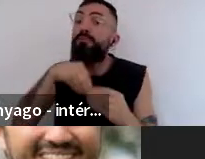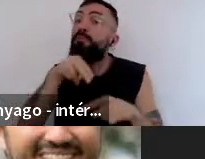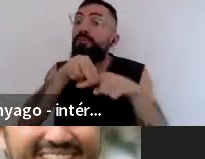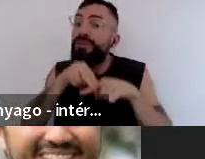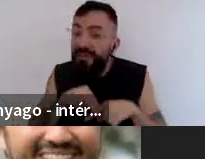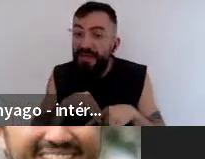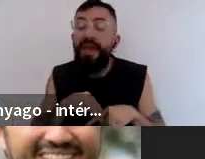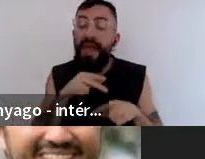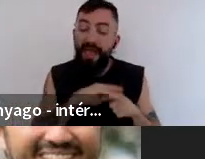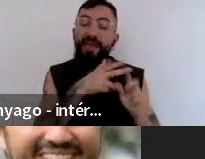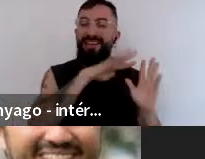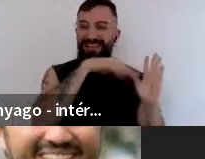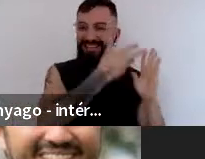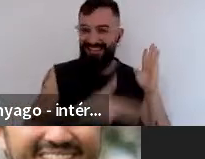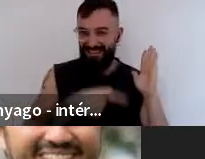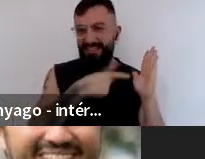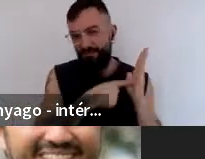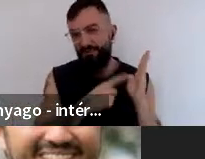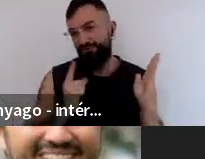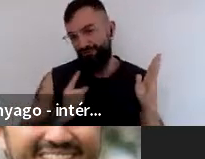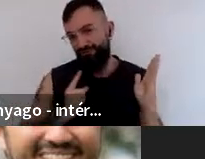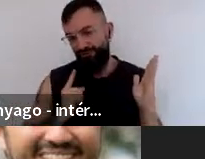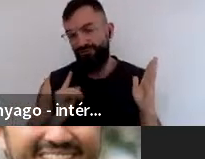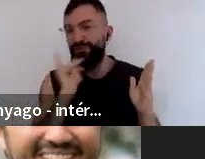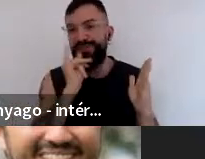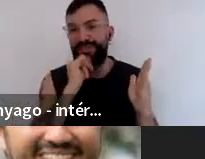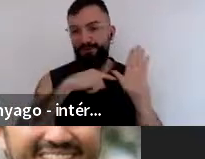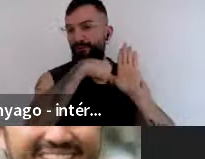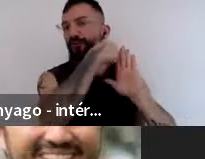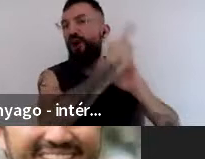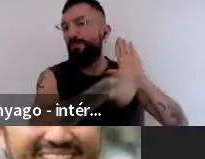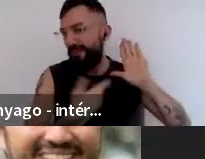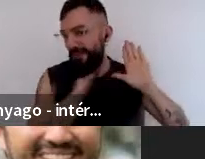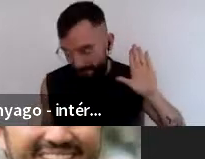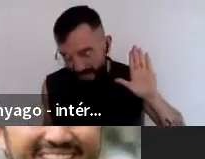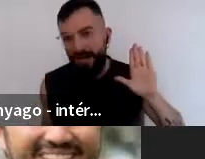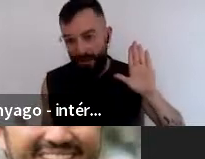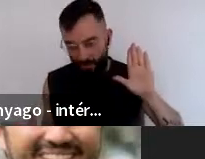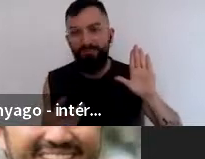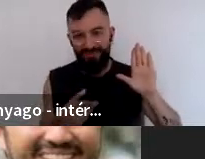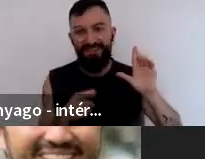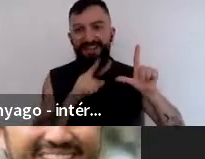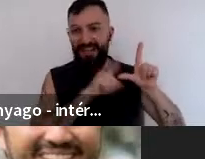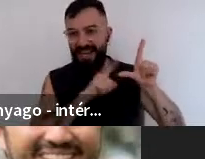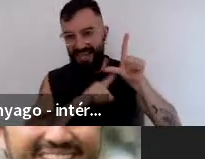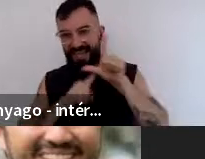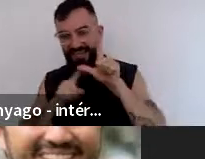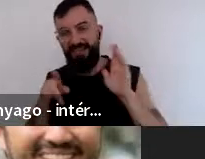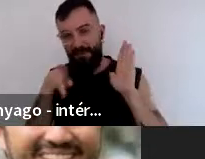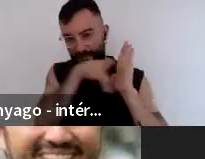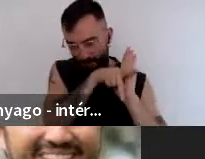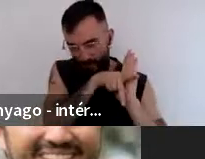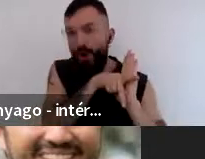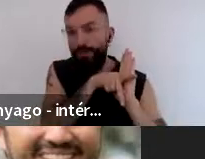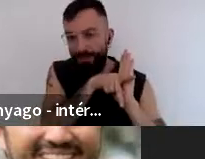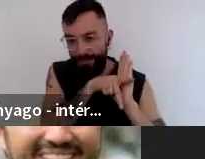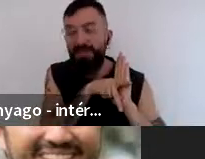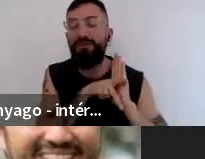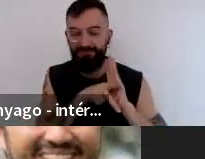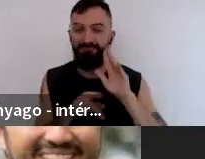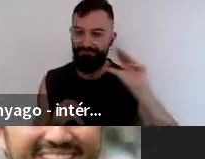from Libras. Of course, the handshakes, the signs for each letter come from